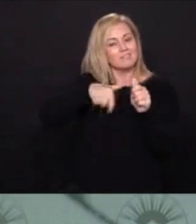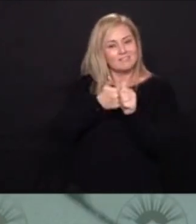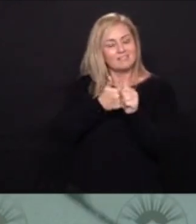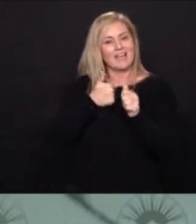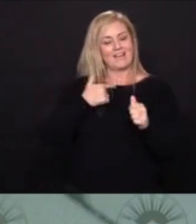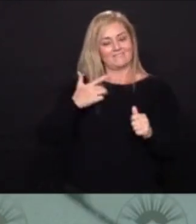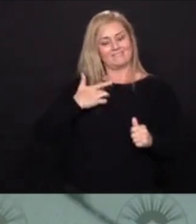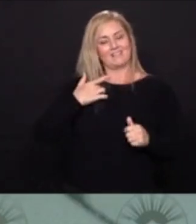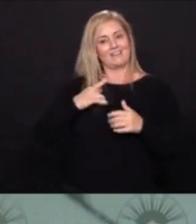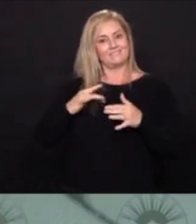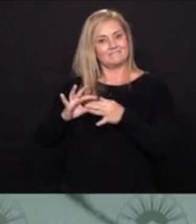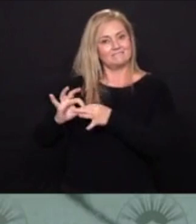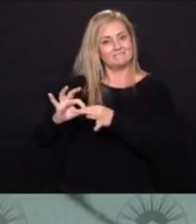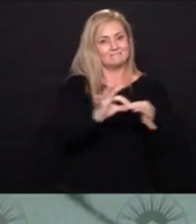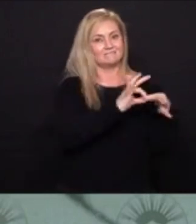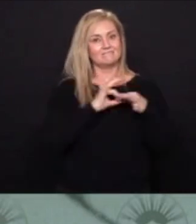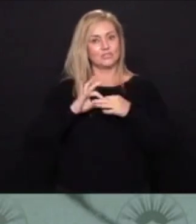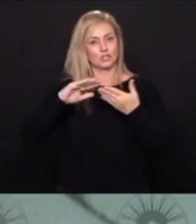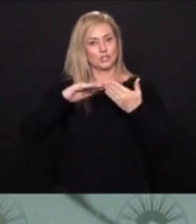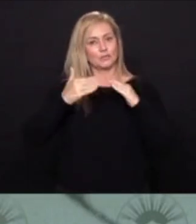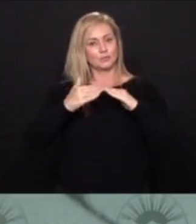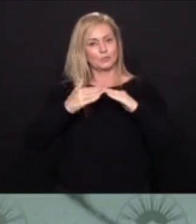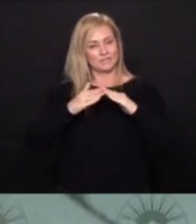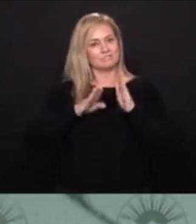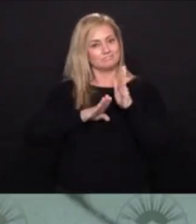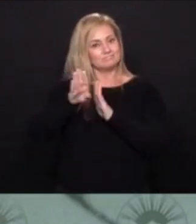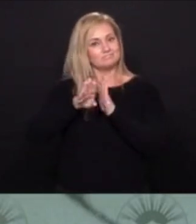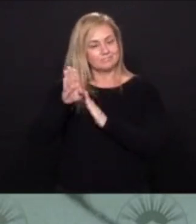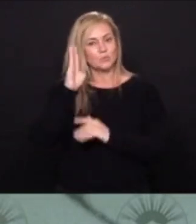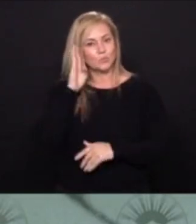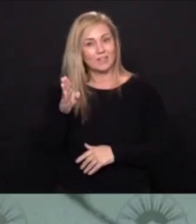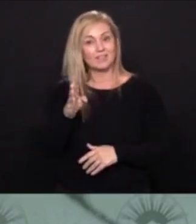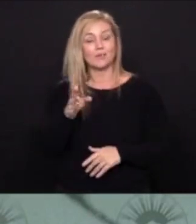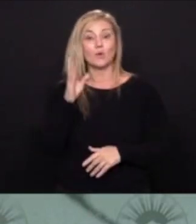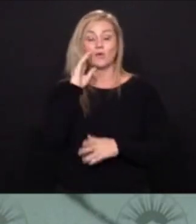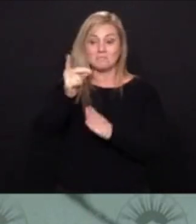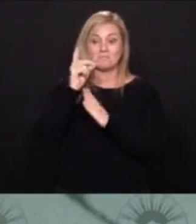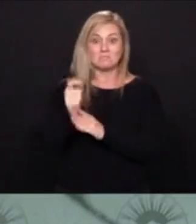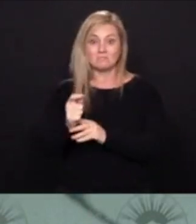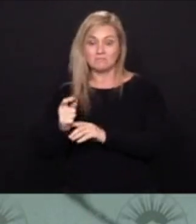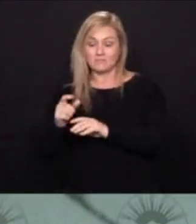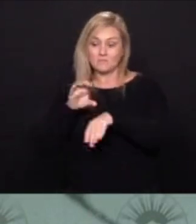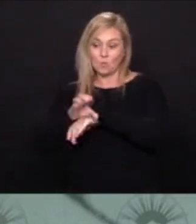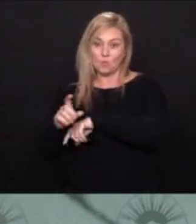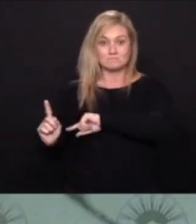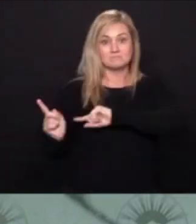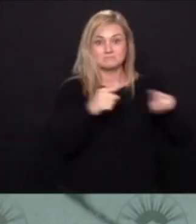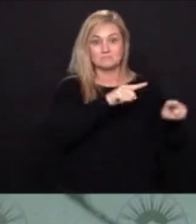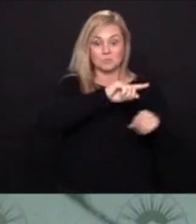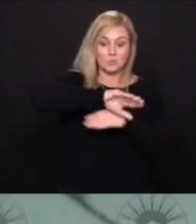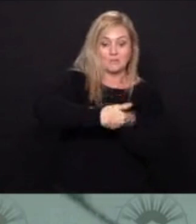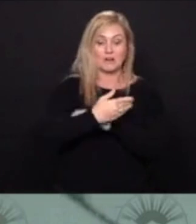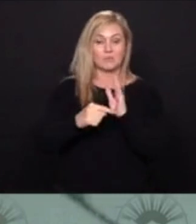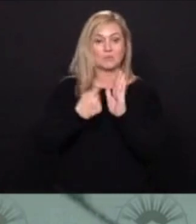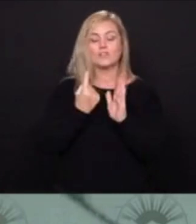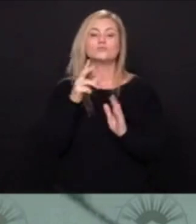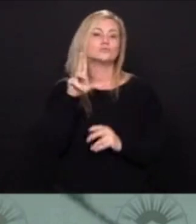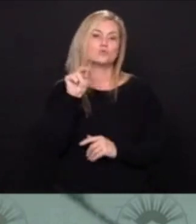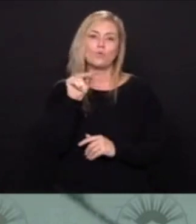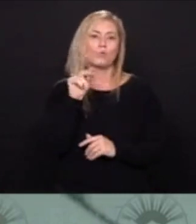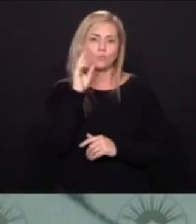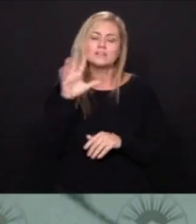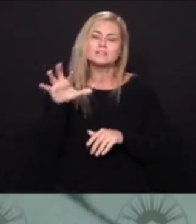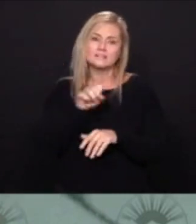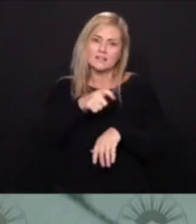This transition will not happen overnight. It will be done with care and compassion, and it will be done over a period